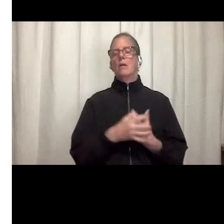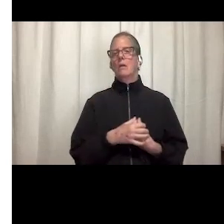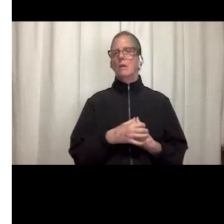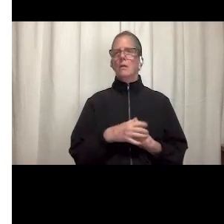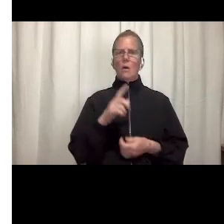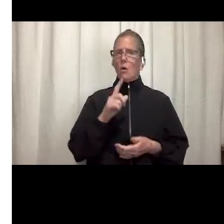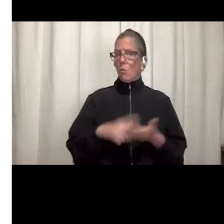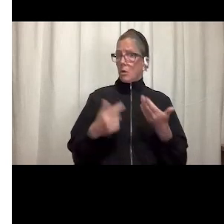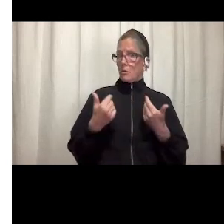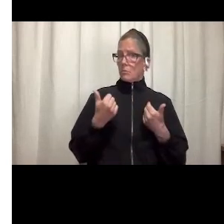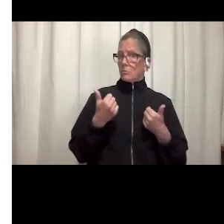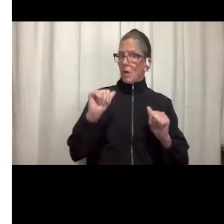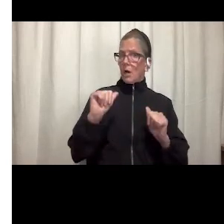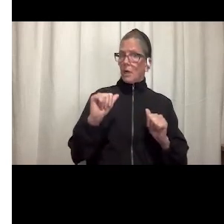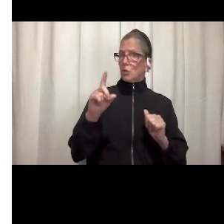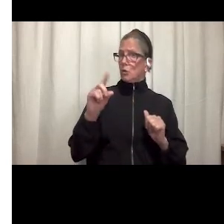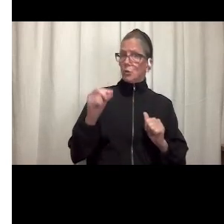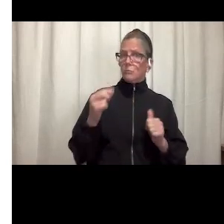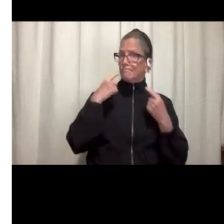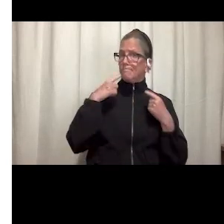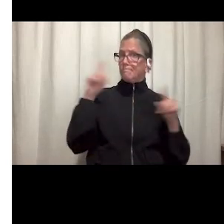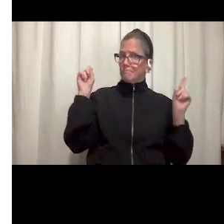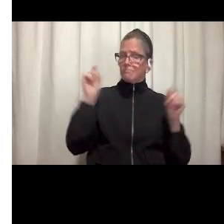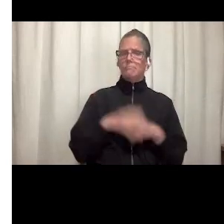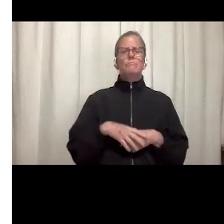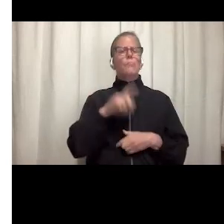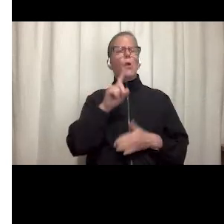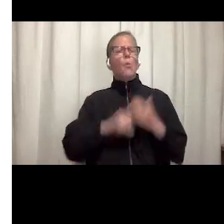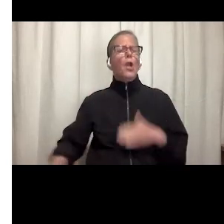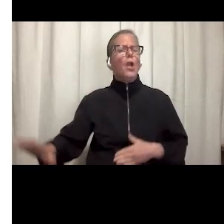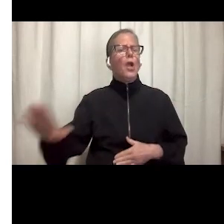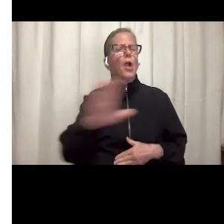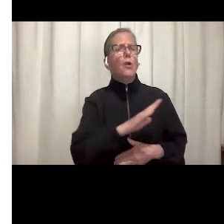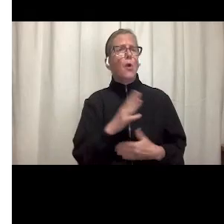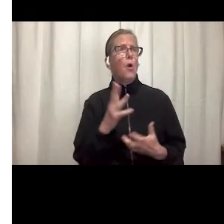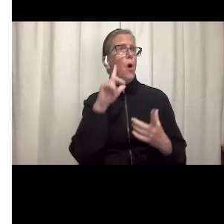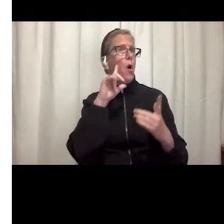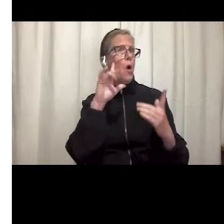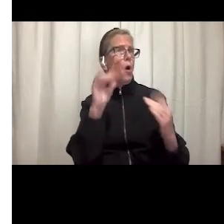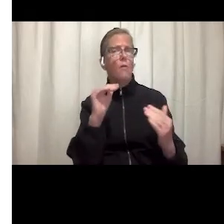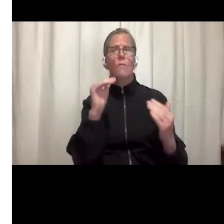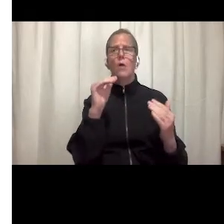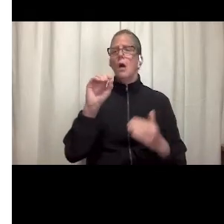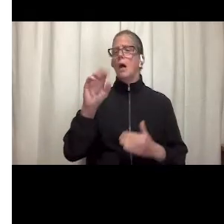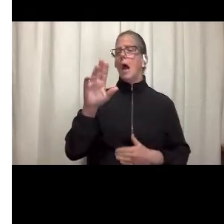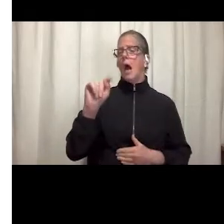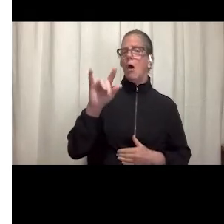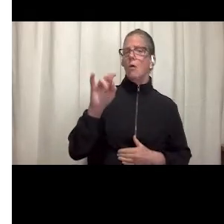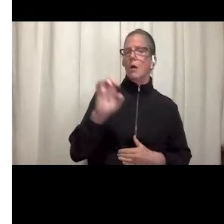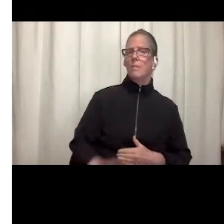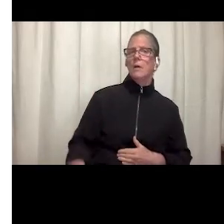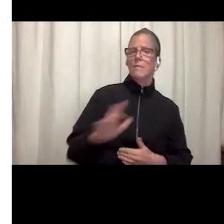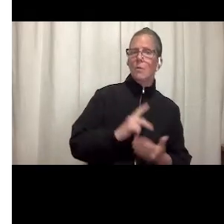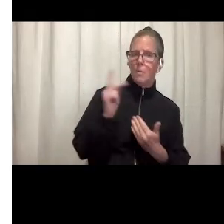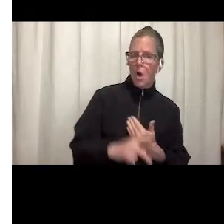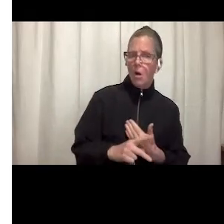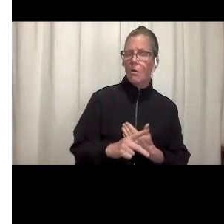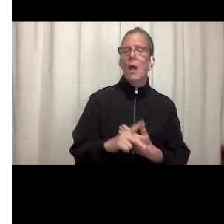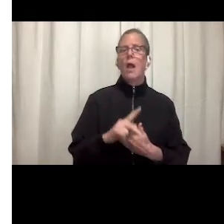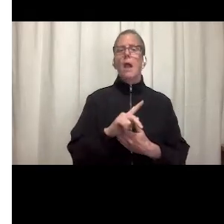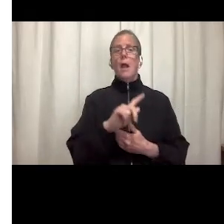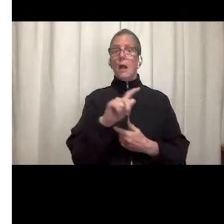to achieve? What are the desired outcomes of your program? Be specific and make sure your